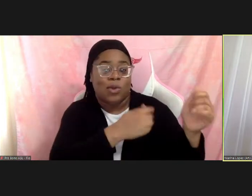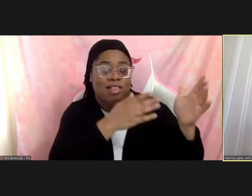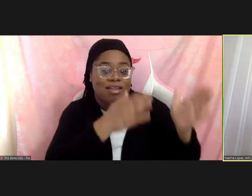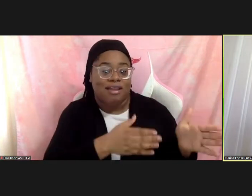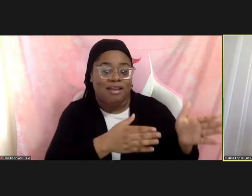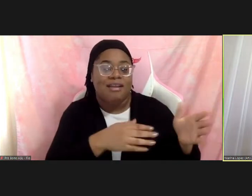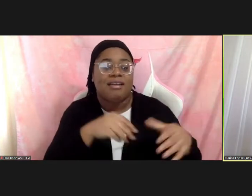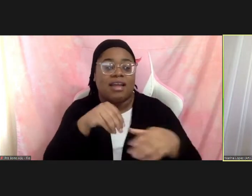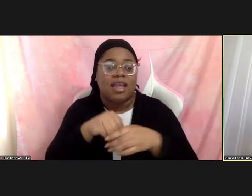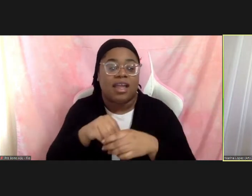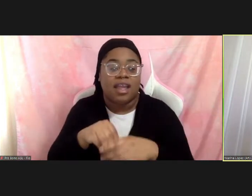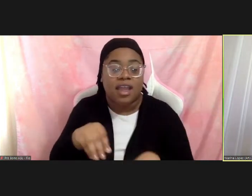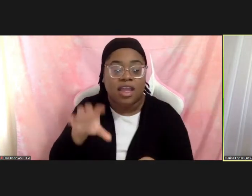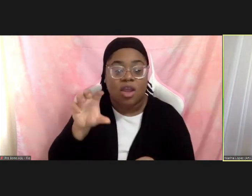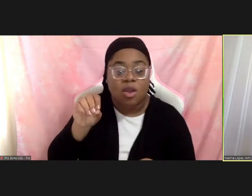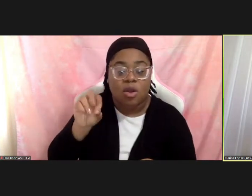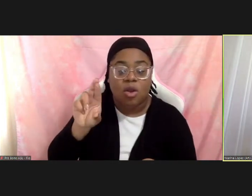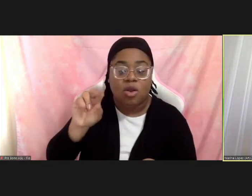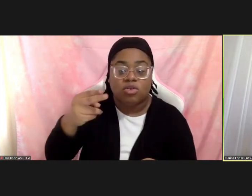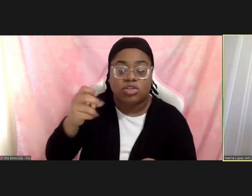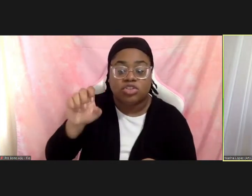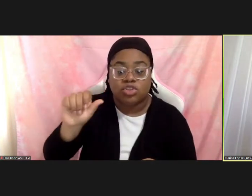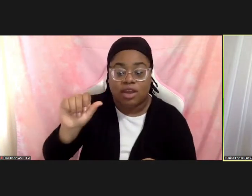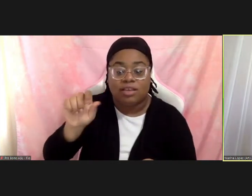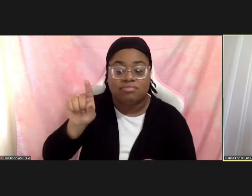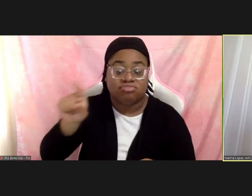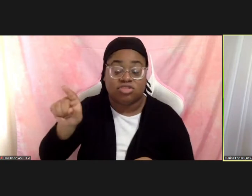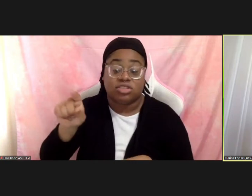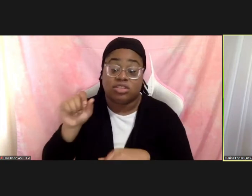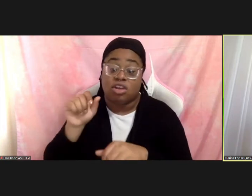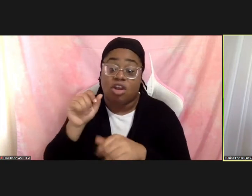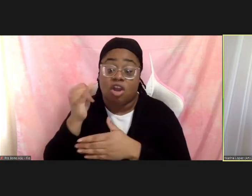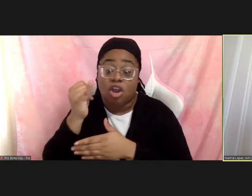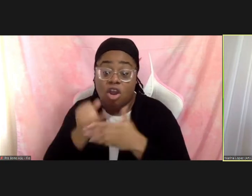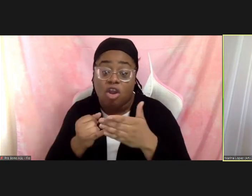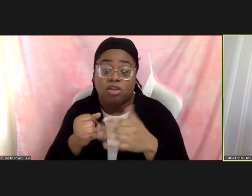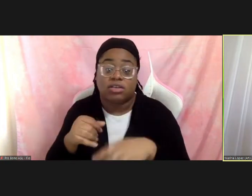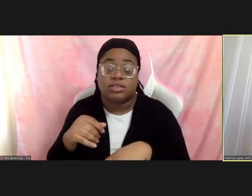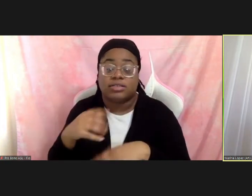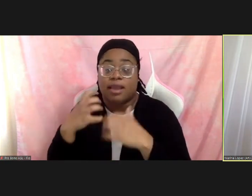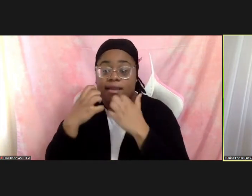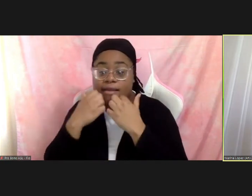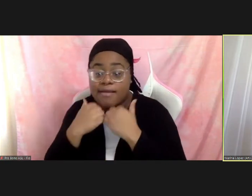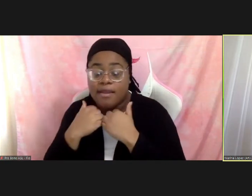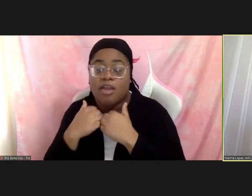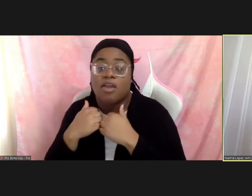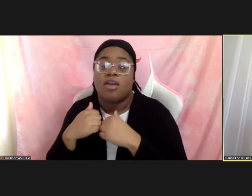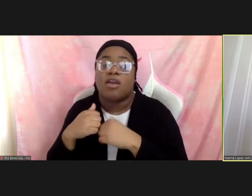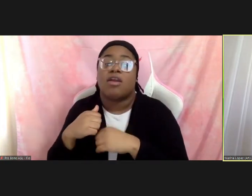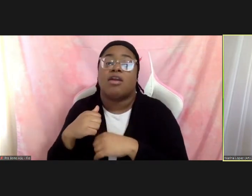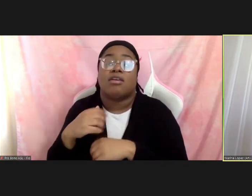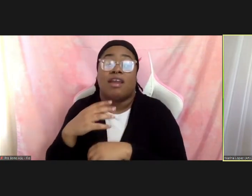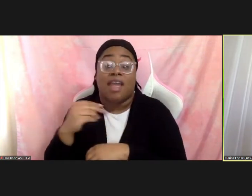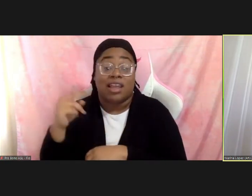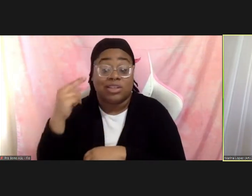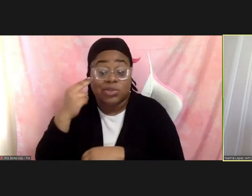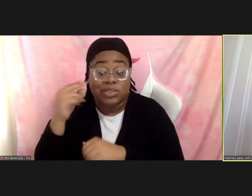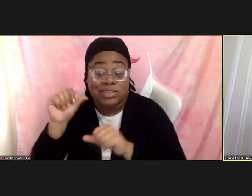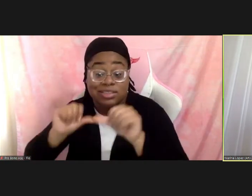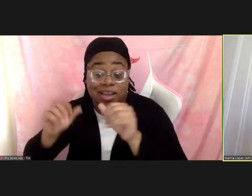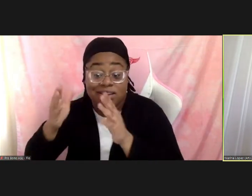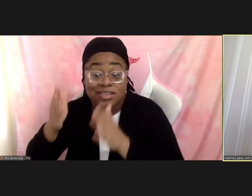Orchestra, is an art and care labor theorist, and also a neuroscientist and co-director of